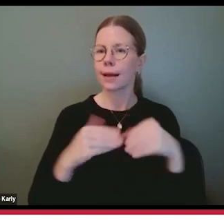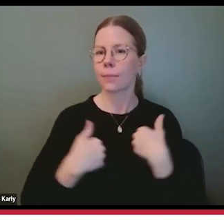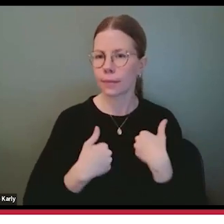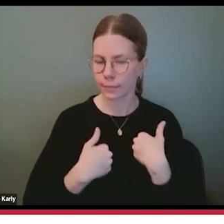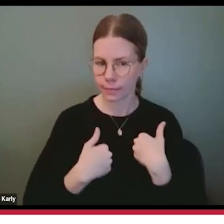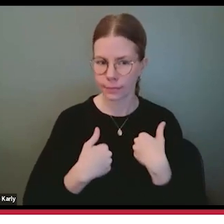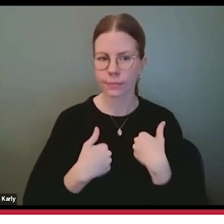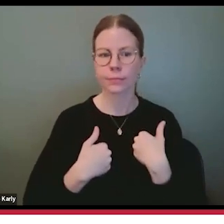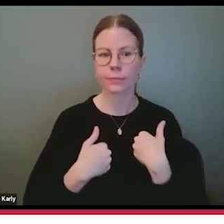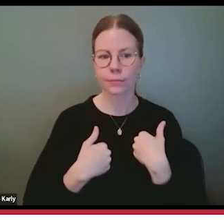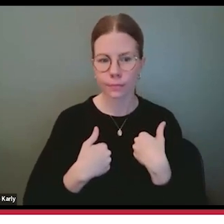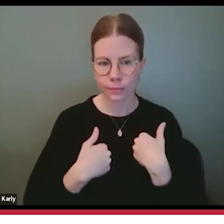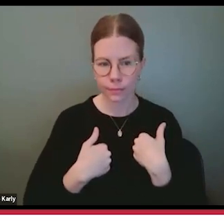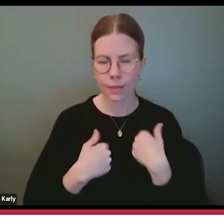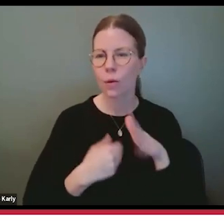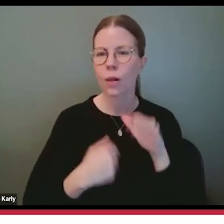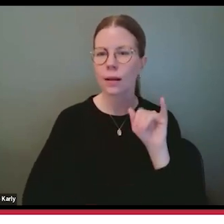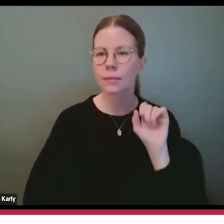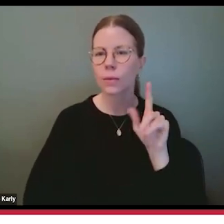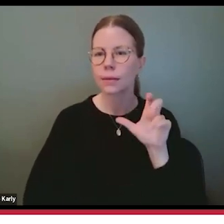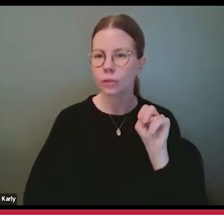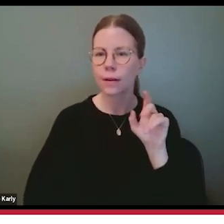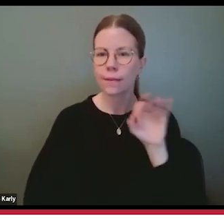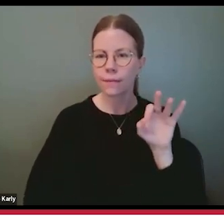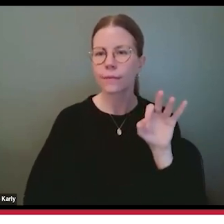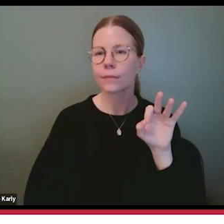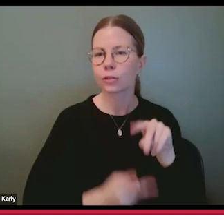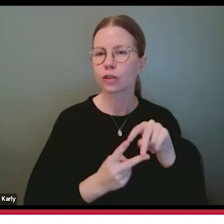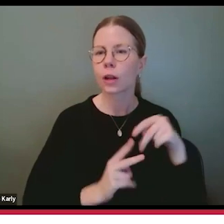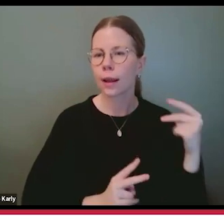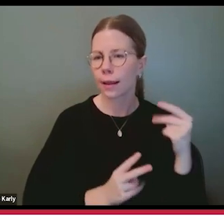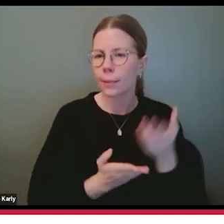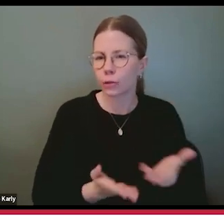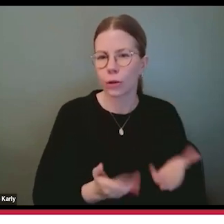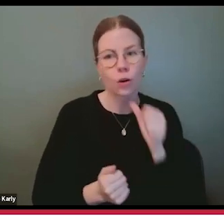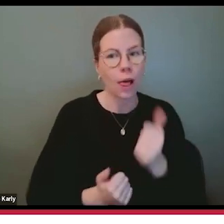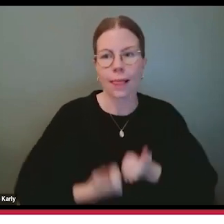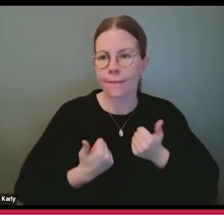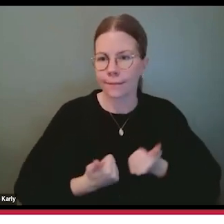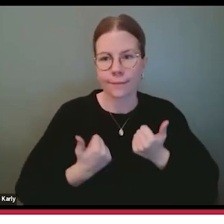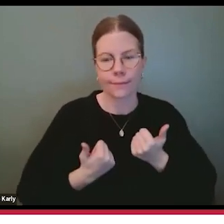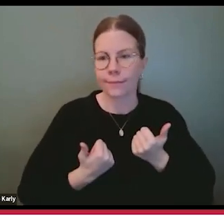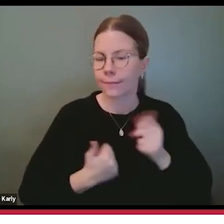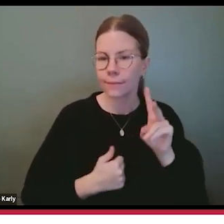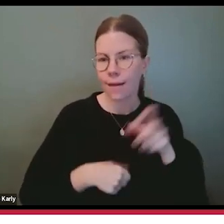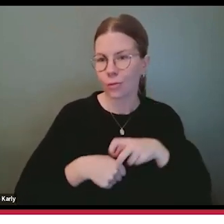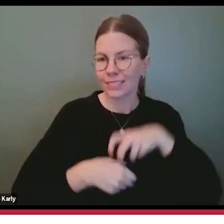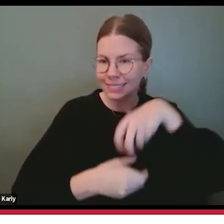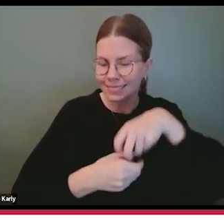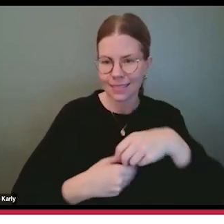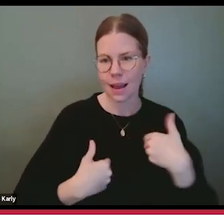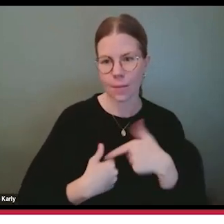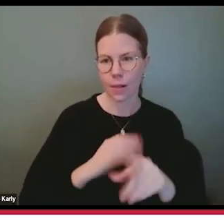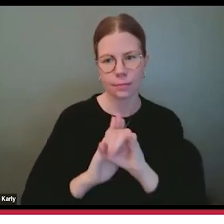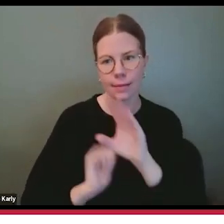all isolations of genetic material. So these are not live viruses. No one has found a live virus in an animal, but there have